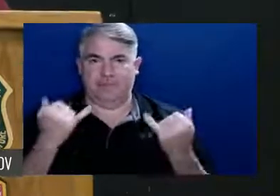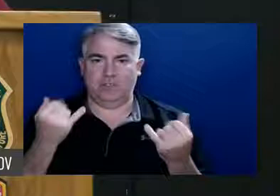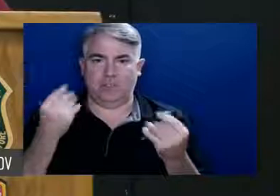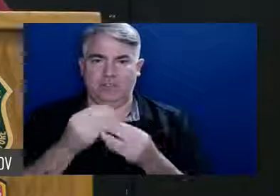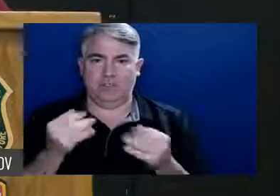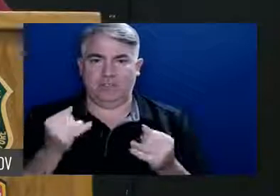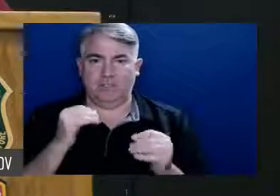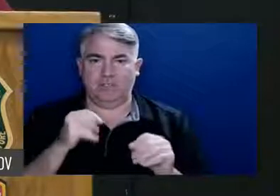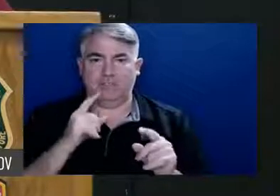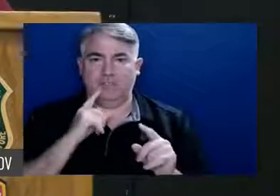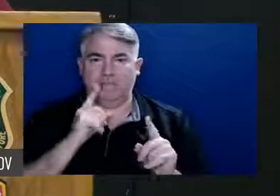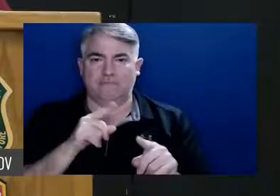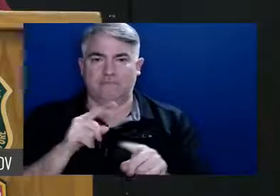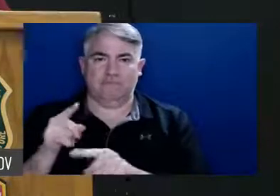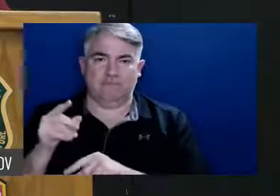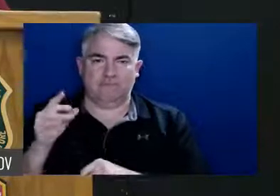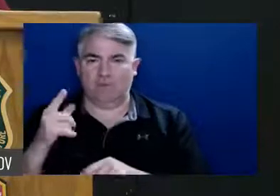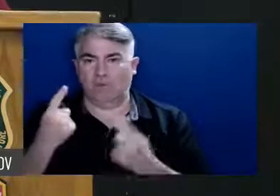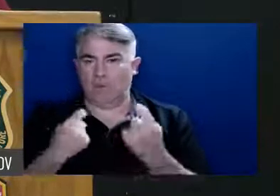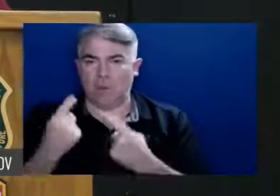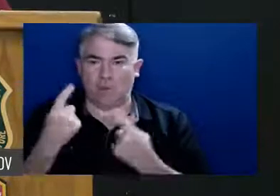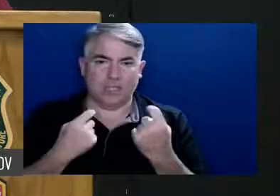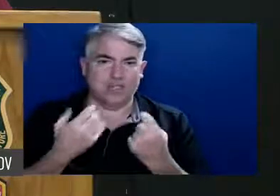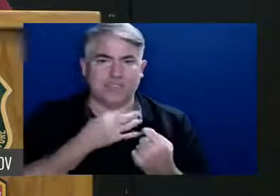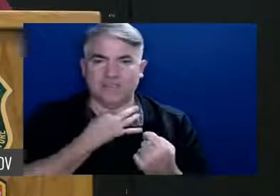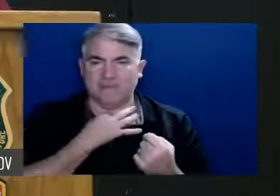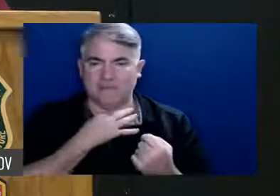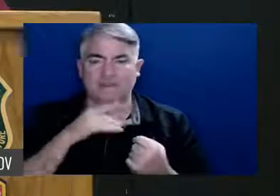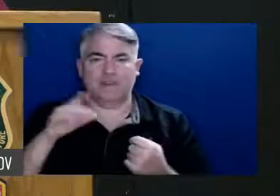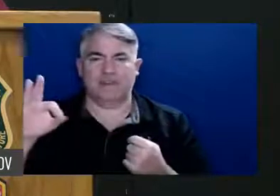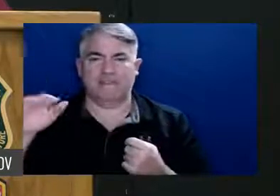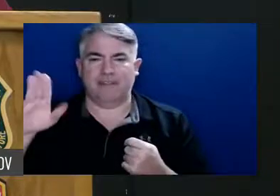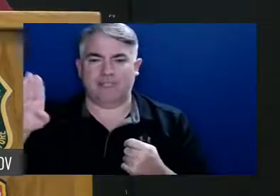not have gotten answered. Our next public or Facebook